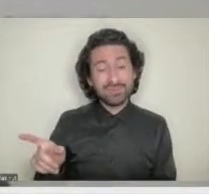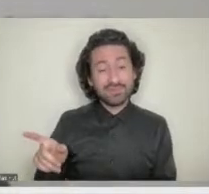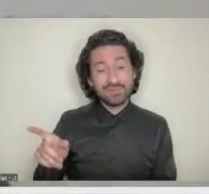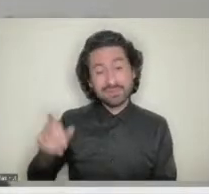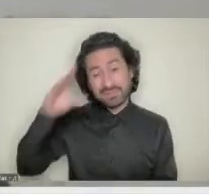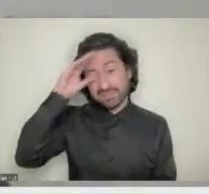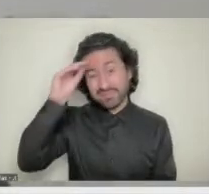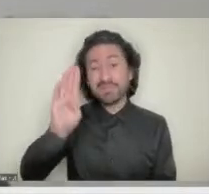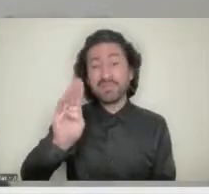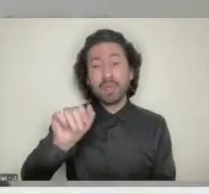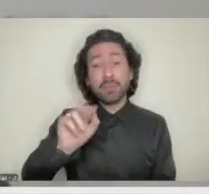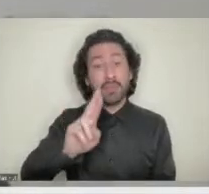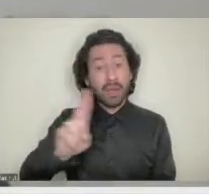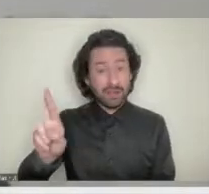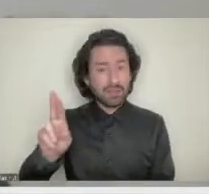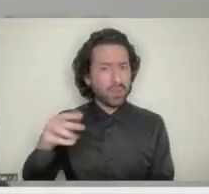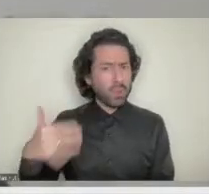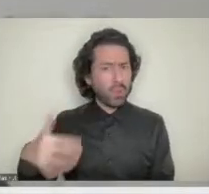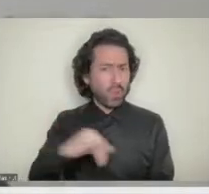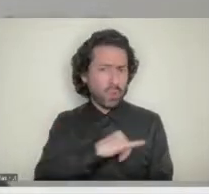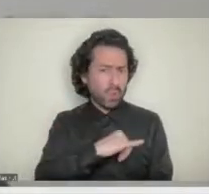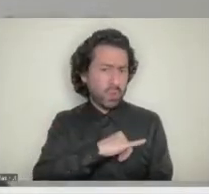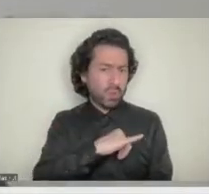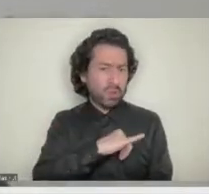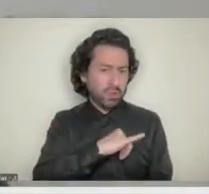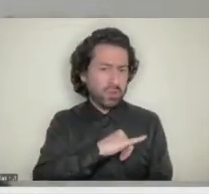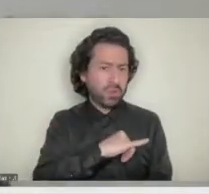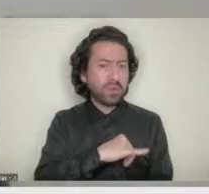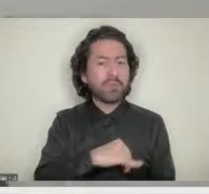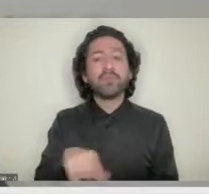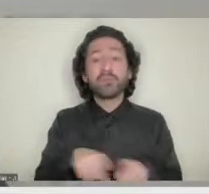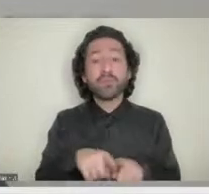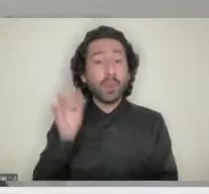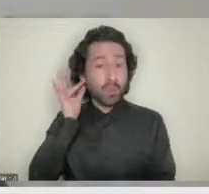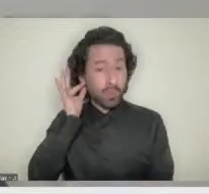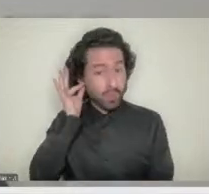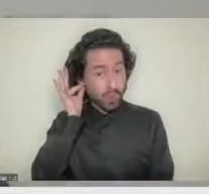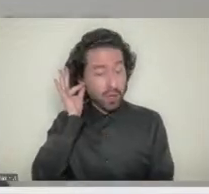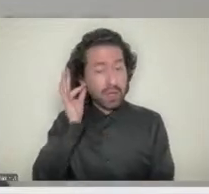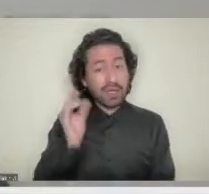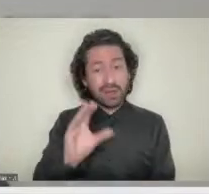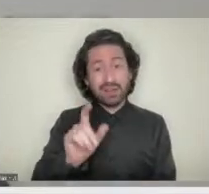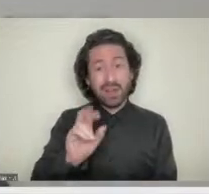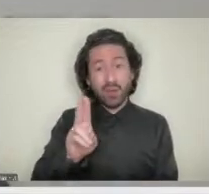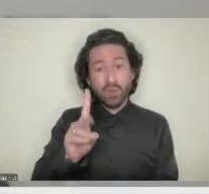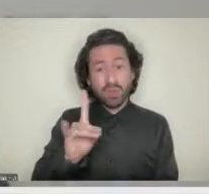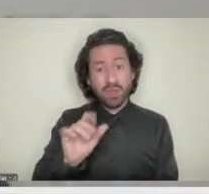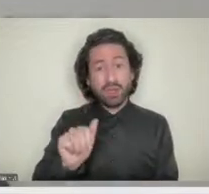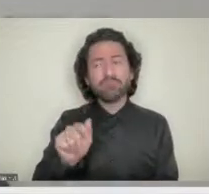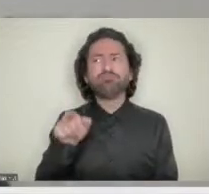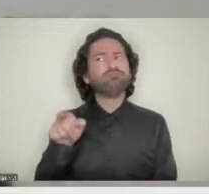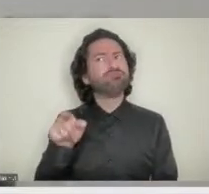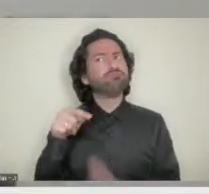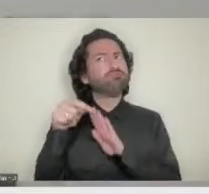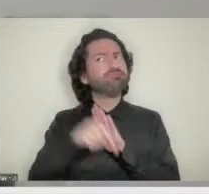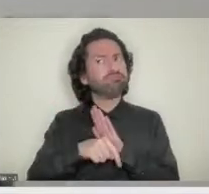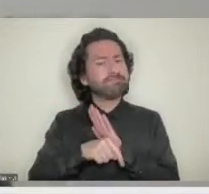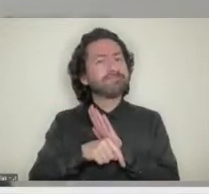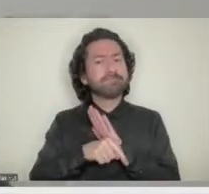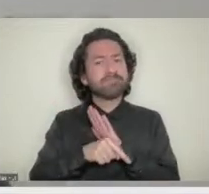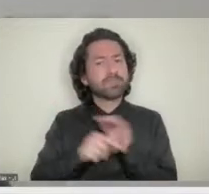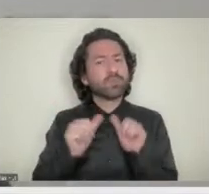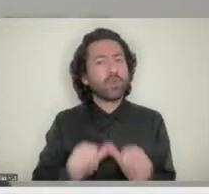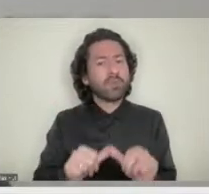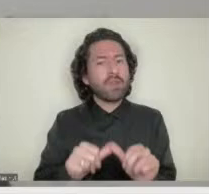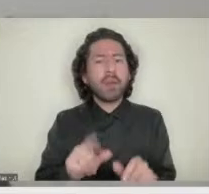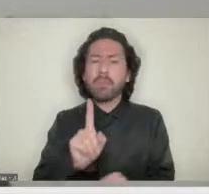Very interesting what Professor Nicolas Barr said, and the interventions of Claudia going deep into the subject. And I